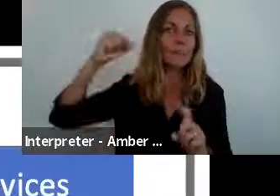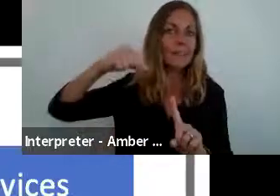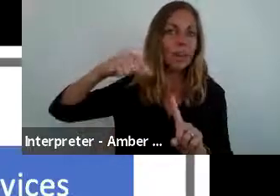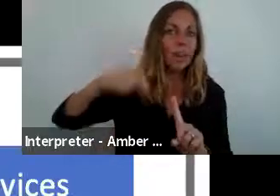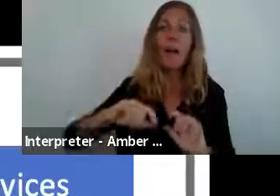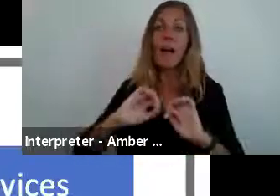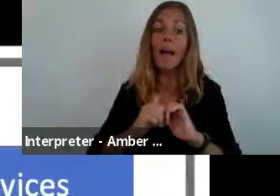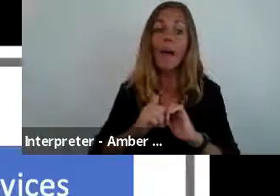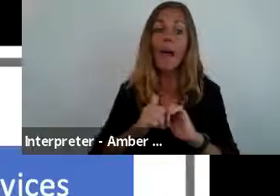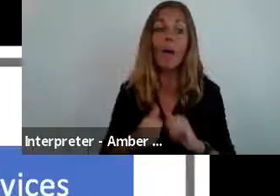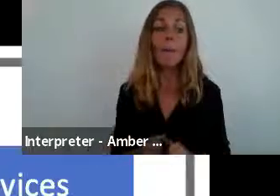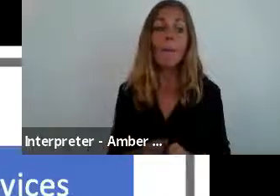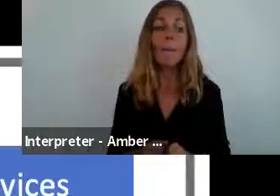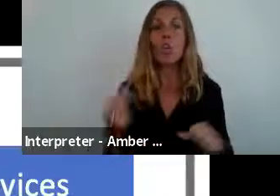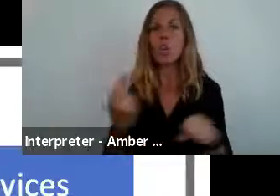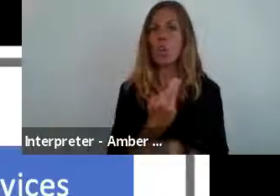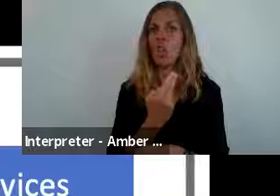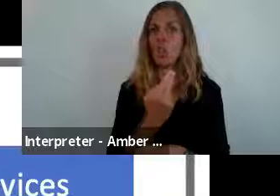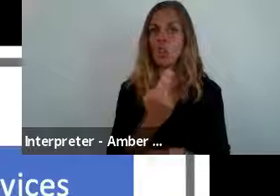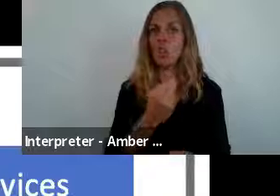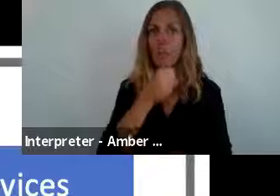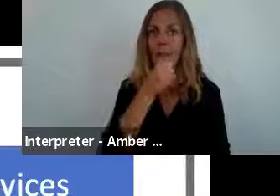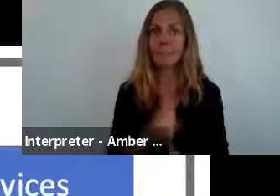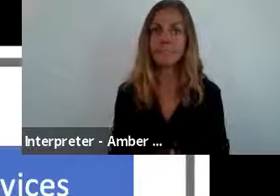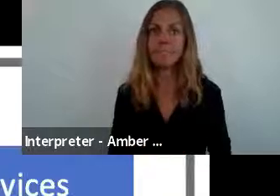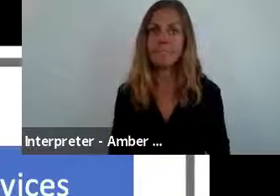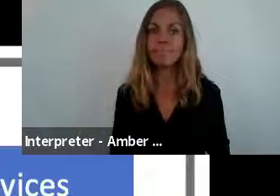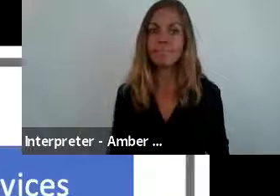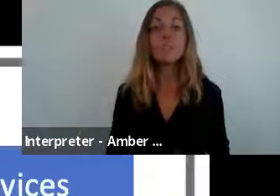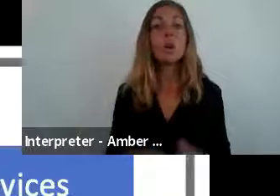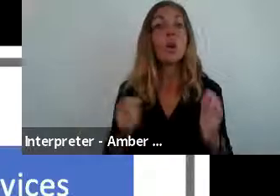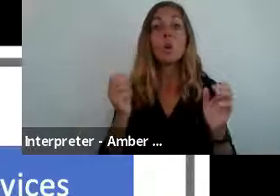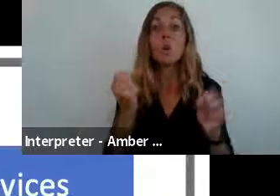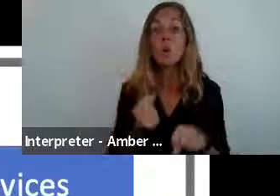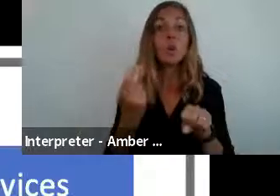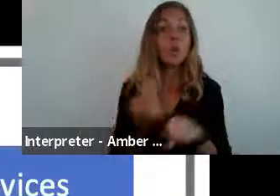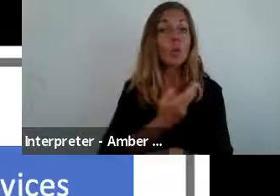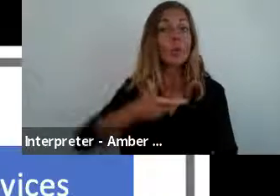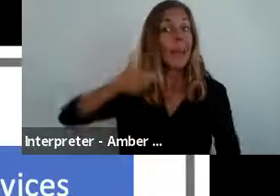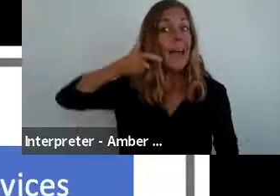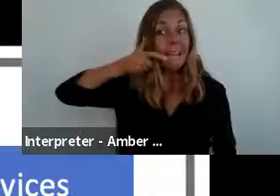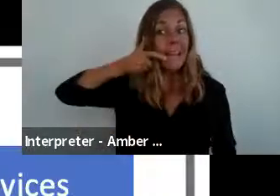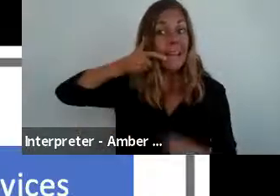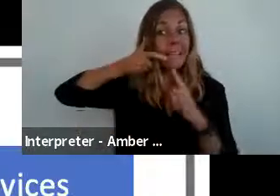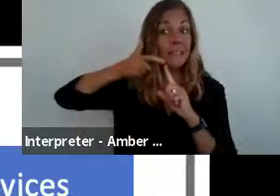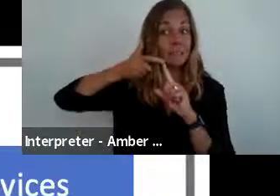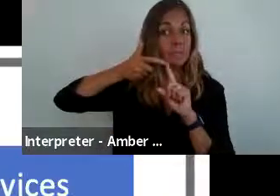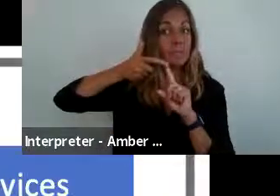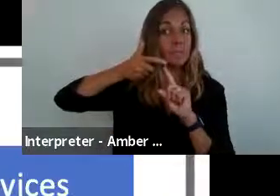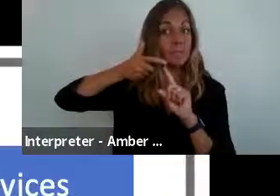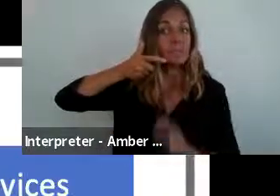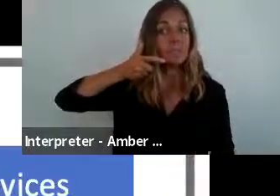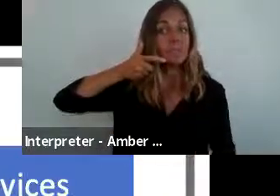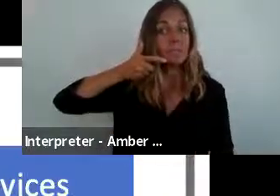is to use some kind of mic. And so you could use a headset with a boom mic that's in front of your